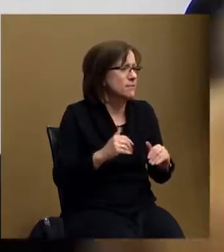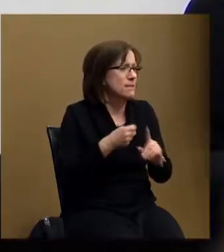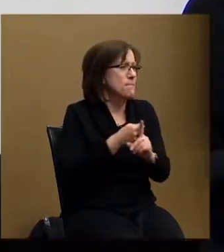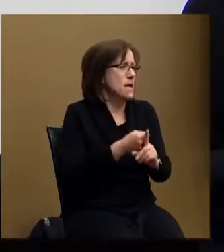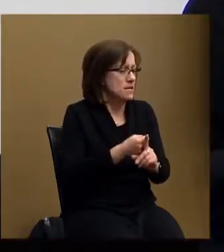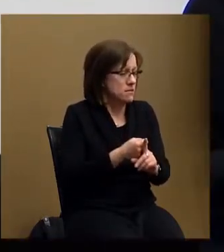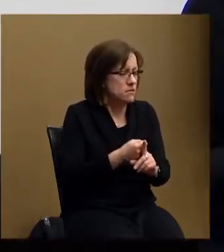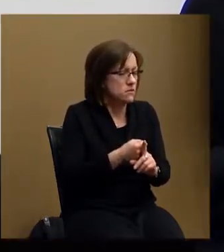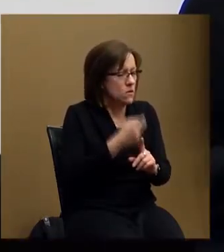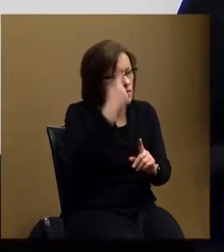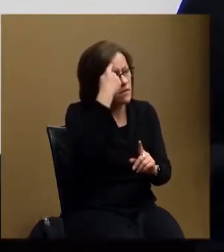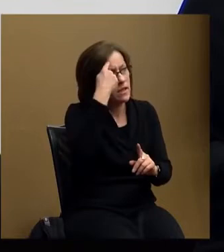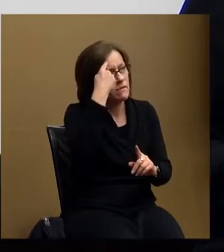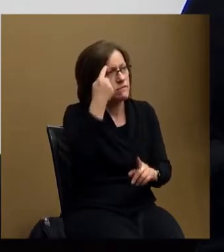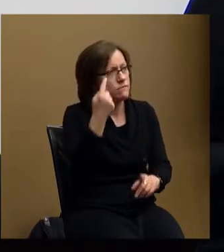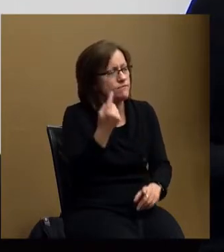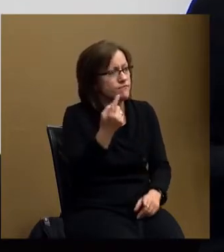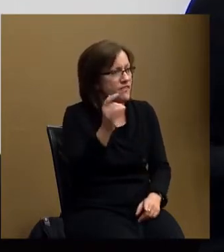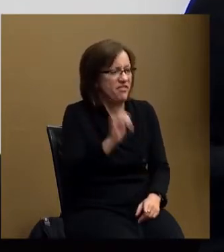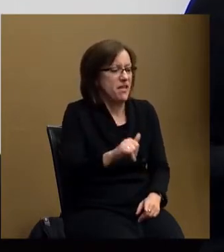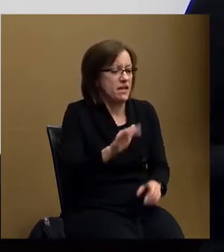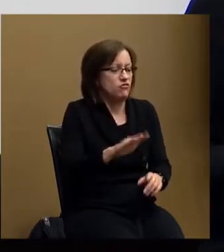Okay?